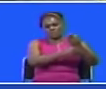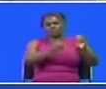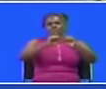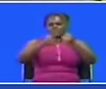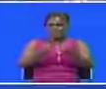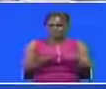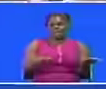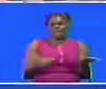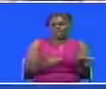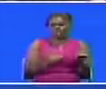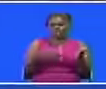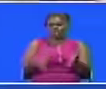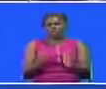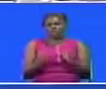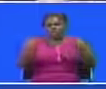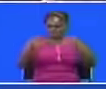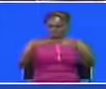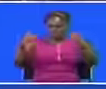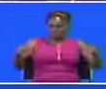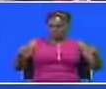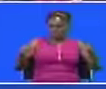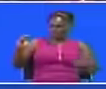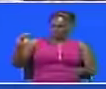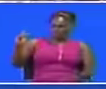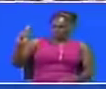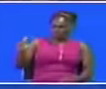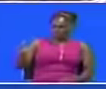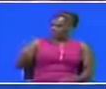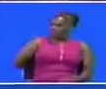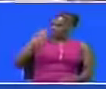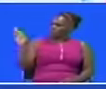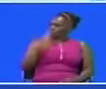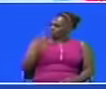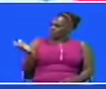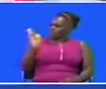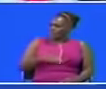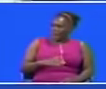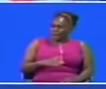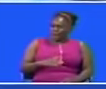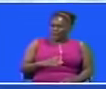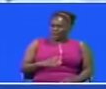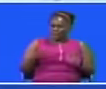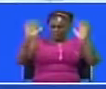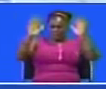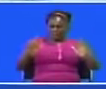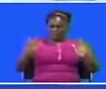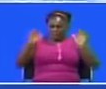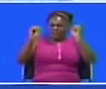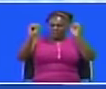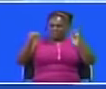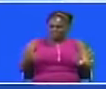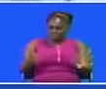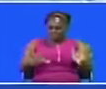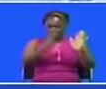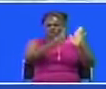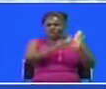is electronic. The opposition coalition code has threatened to resume its nationwide demonstrations if the